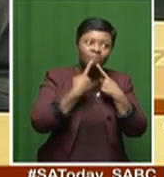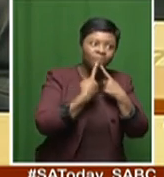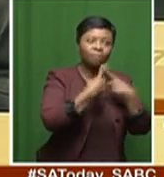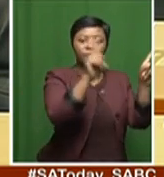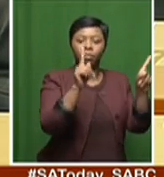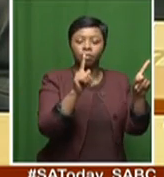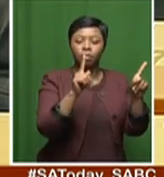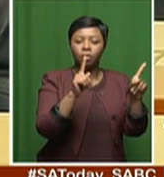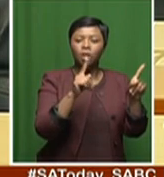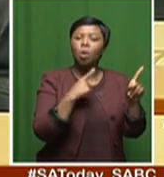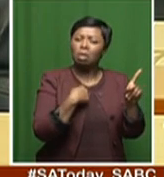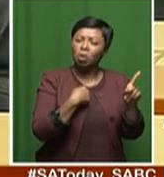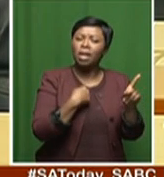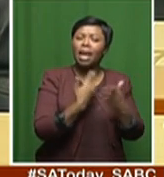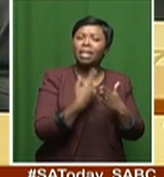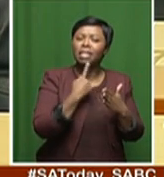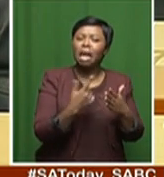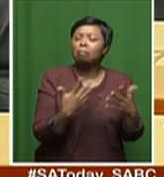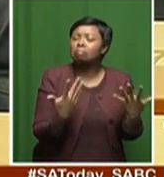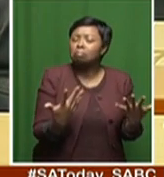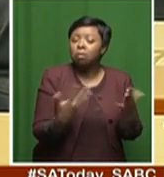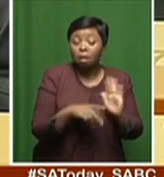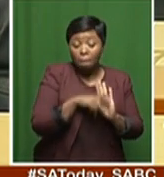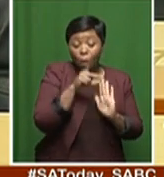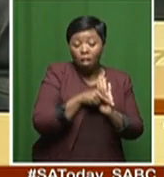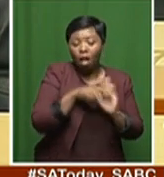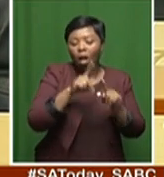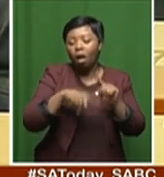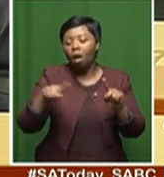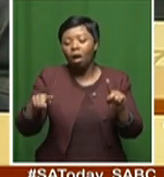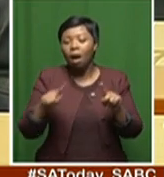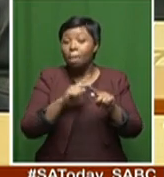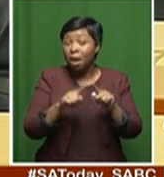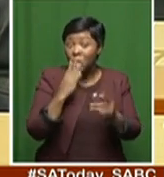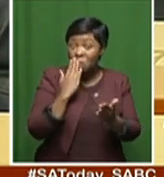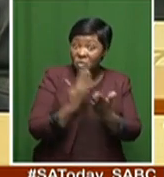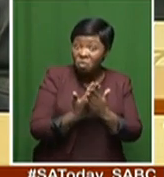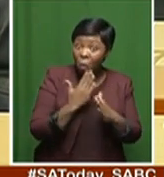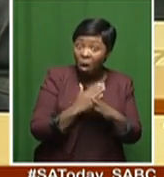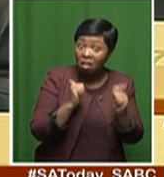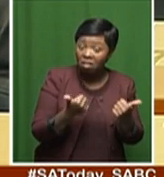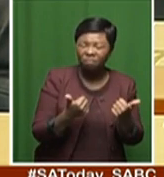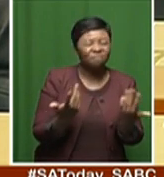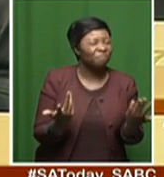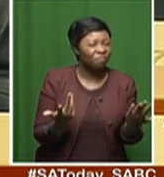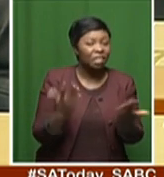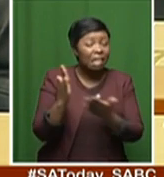various policies, but they have not really proven that effective. Some whistleblowers have even been